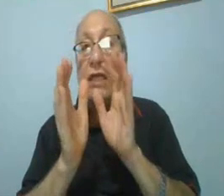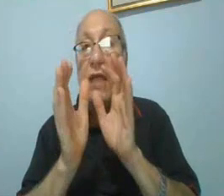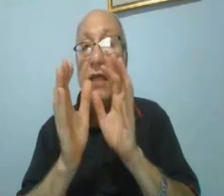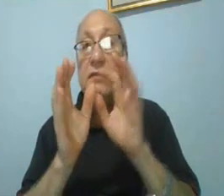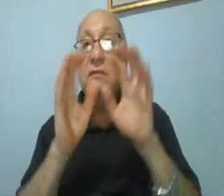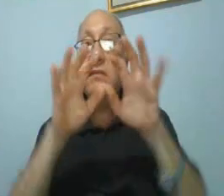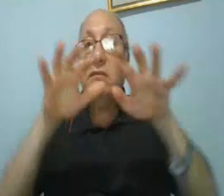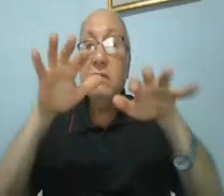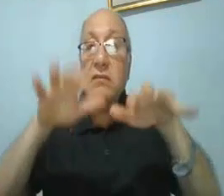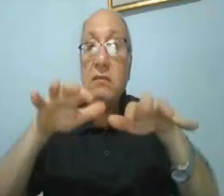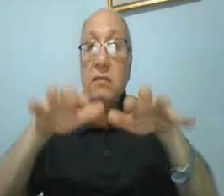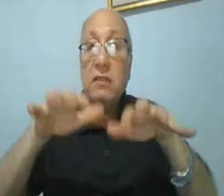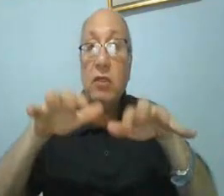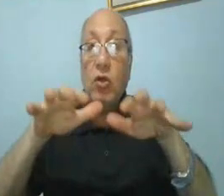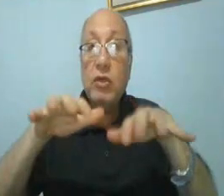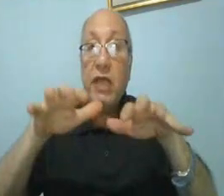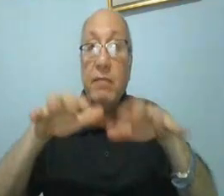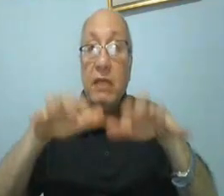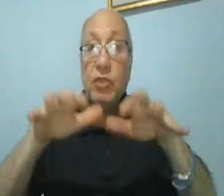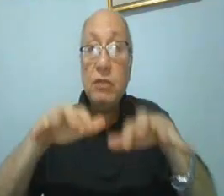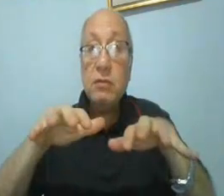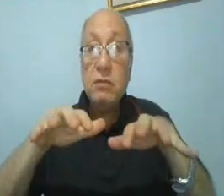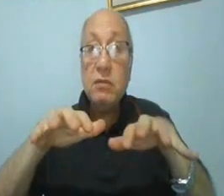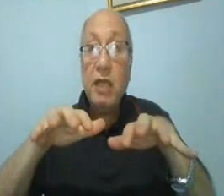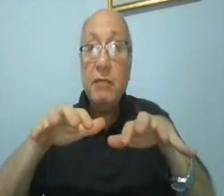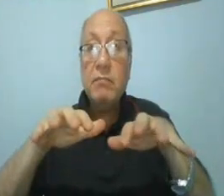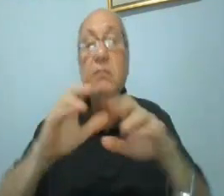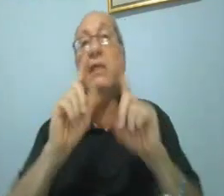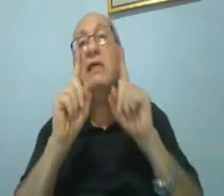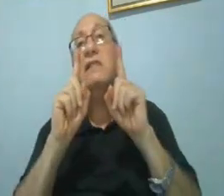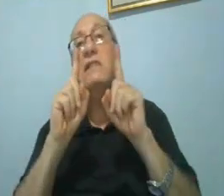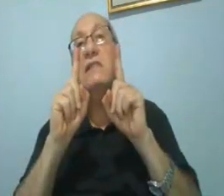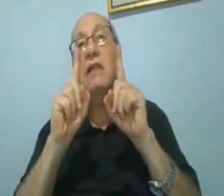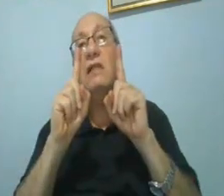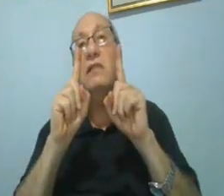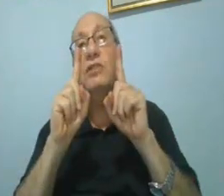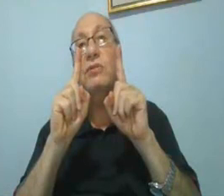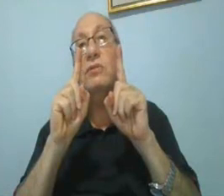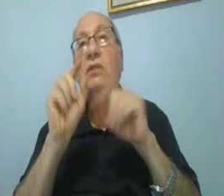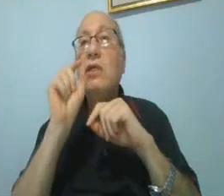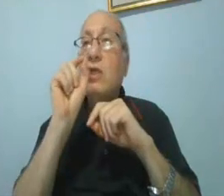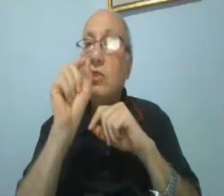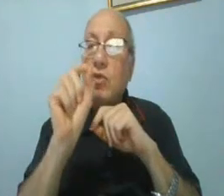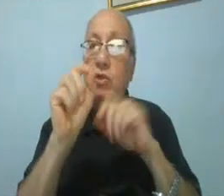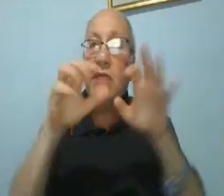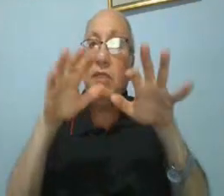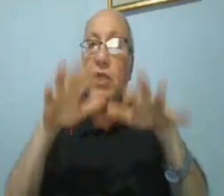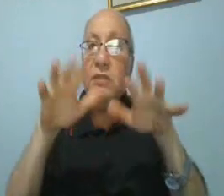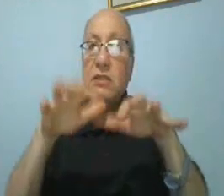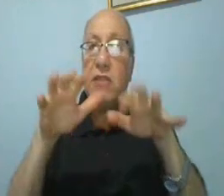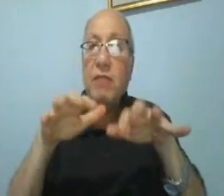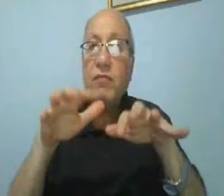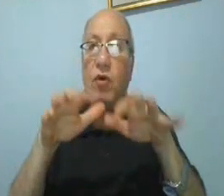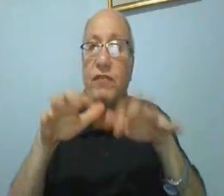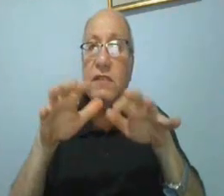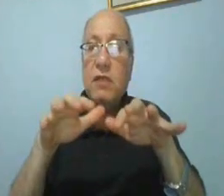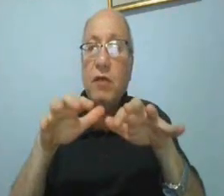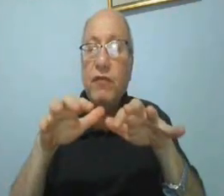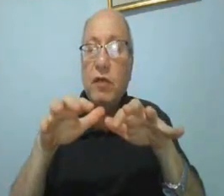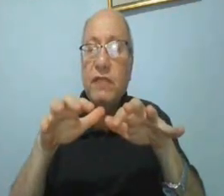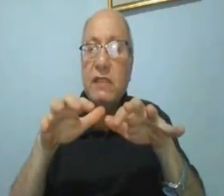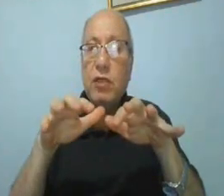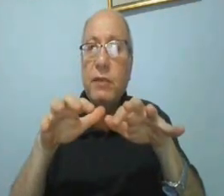Therefore, glutaraldehyde long immersion time is sterilization. Short immersion time